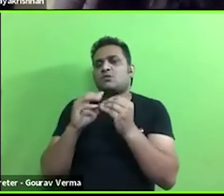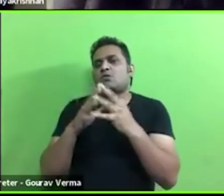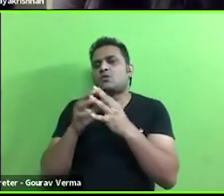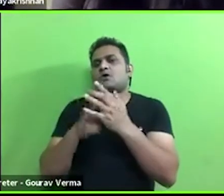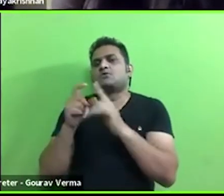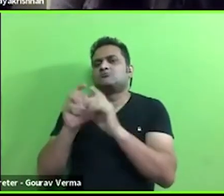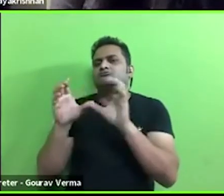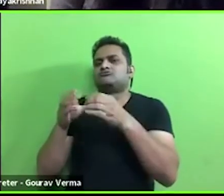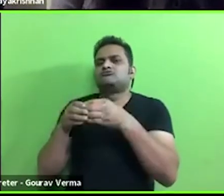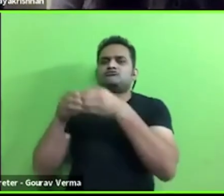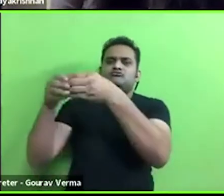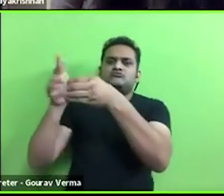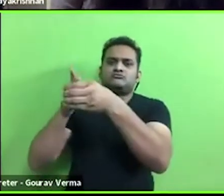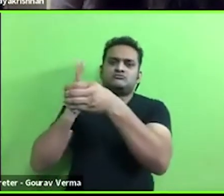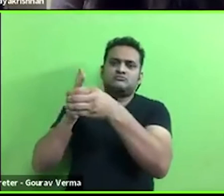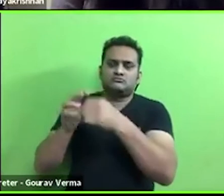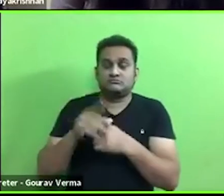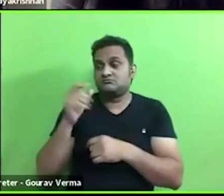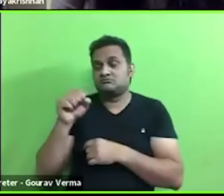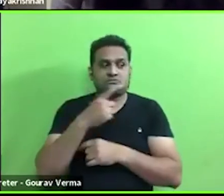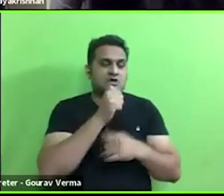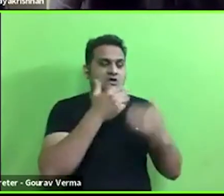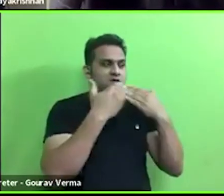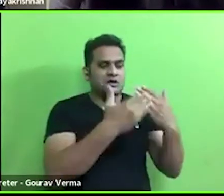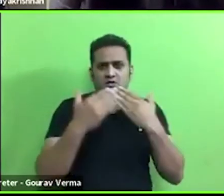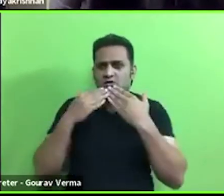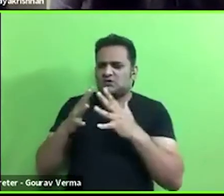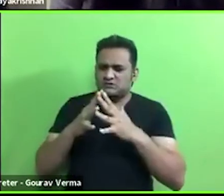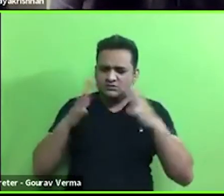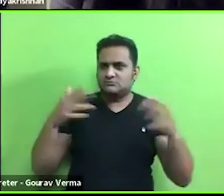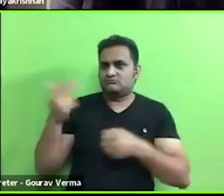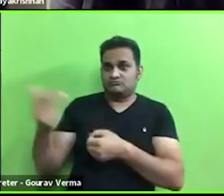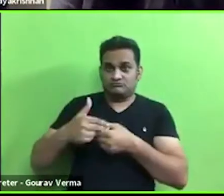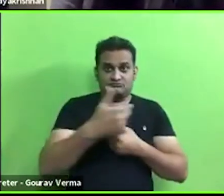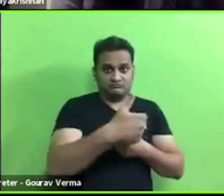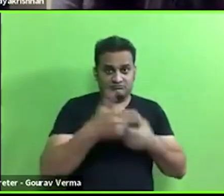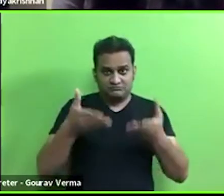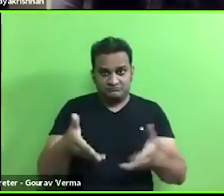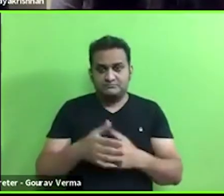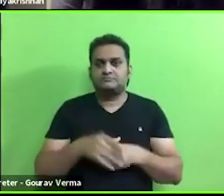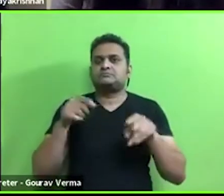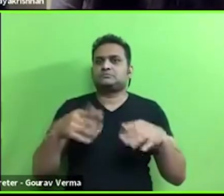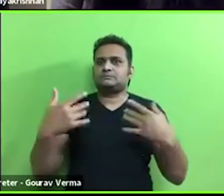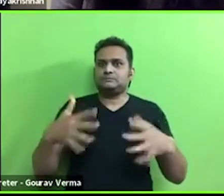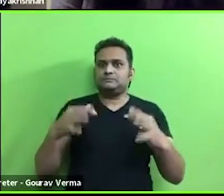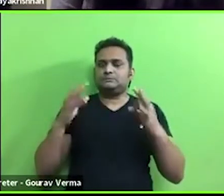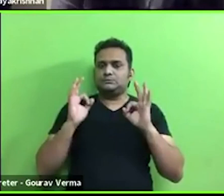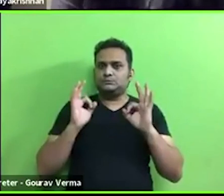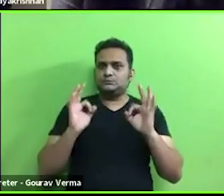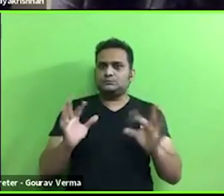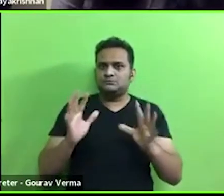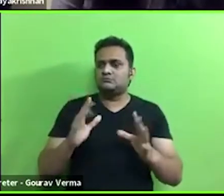you can. Brilliant. Thank you both so much for joining us today. This has been a fascinating and sort